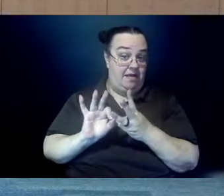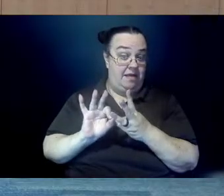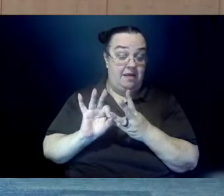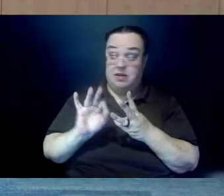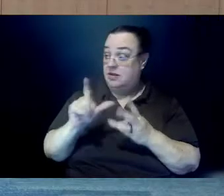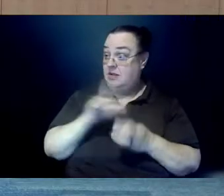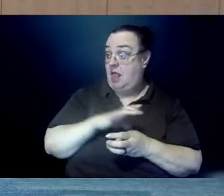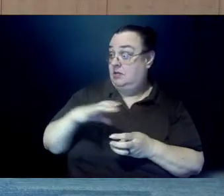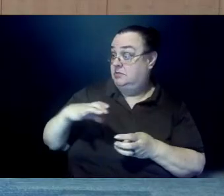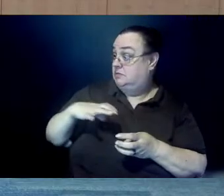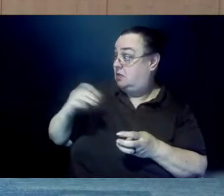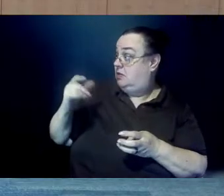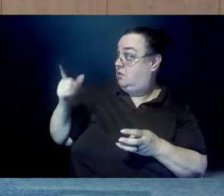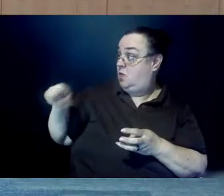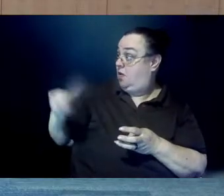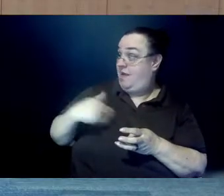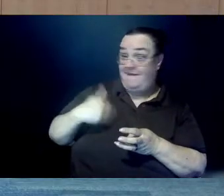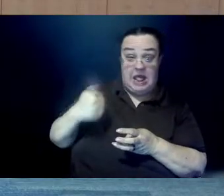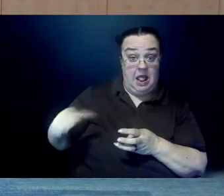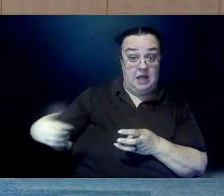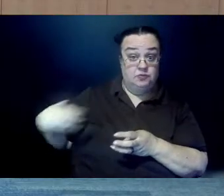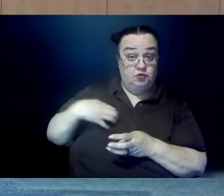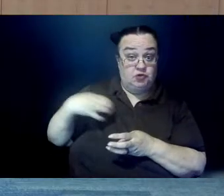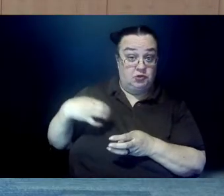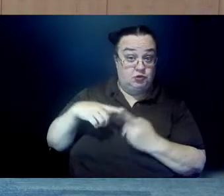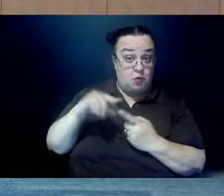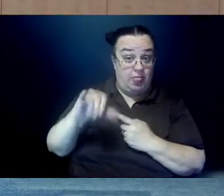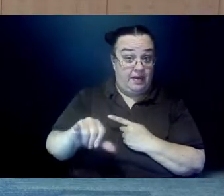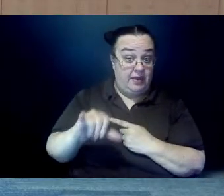Council, any objection?